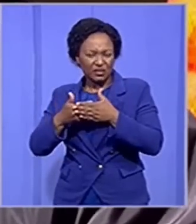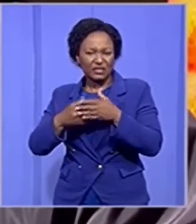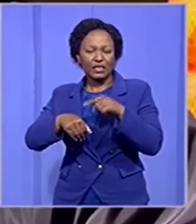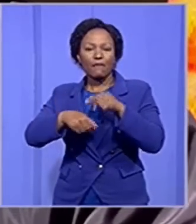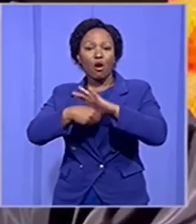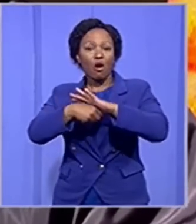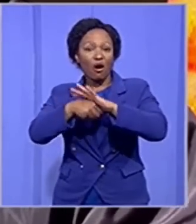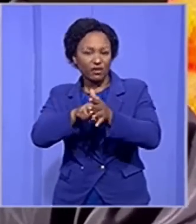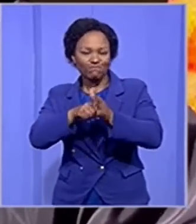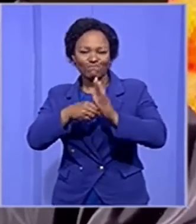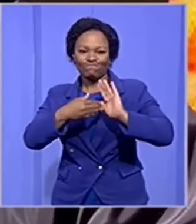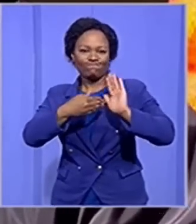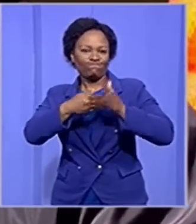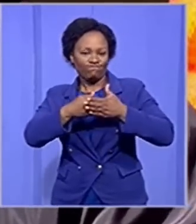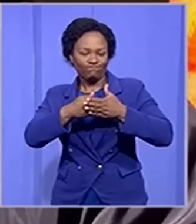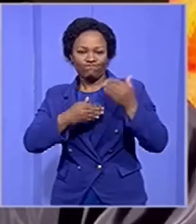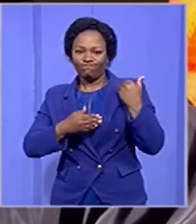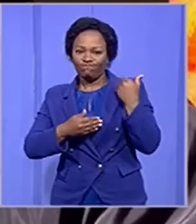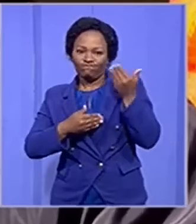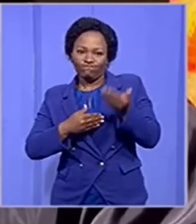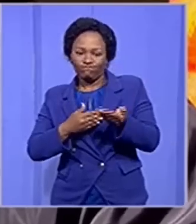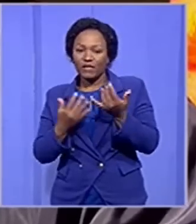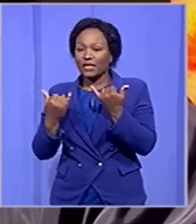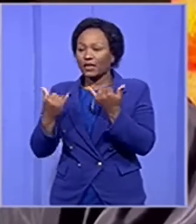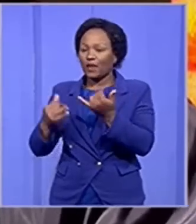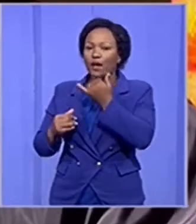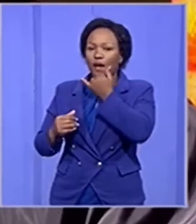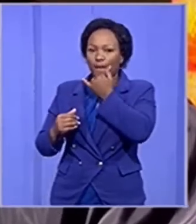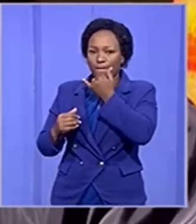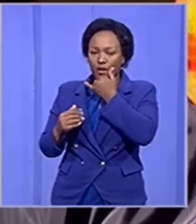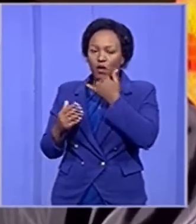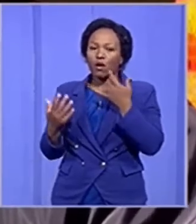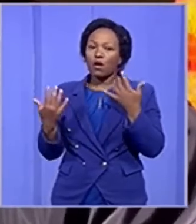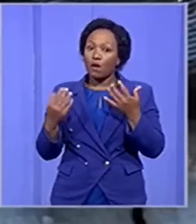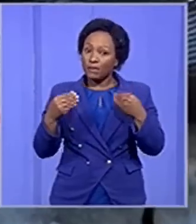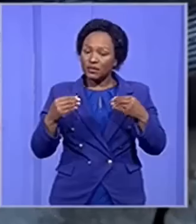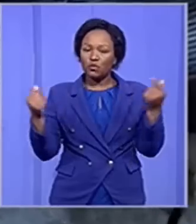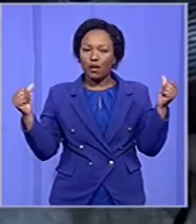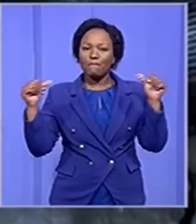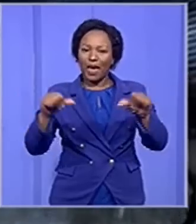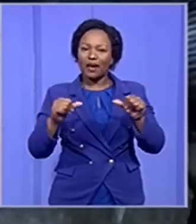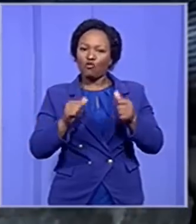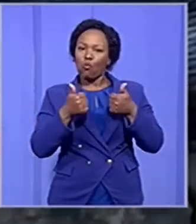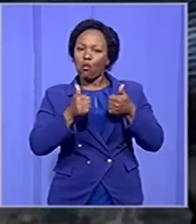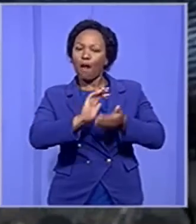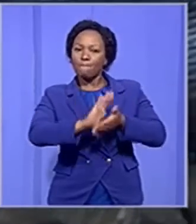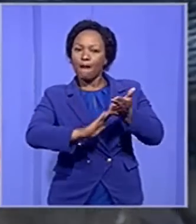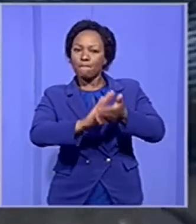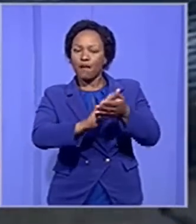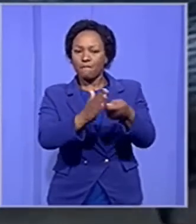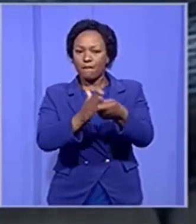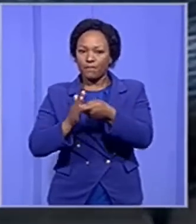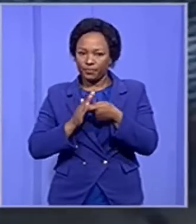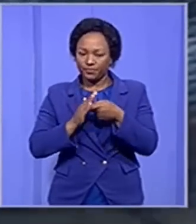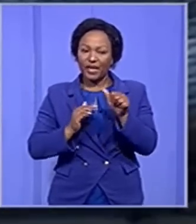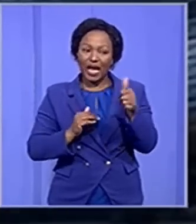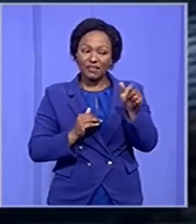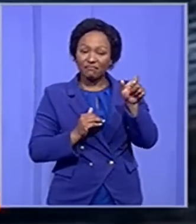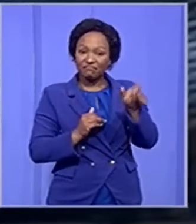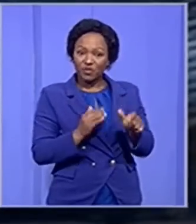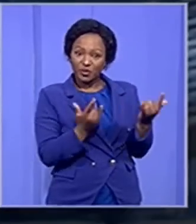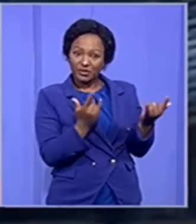COVID. Ani ba rena le tshepo ya rona ani bjalo business ya rena le tsa tsamaya gabotse. Morekisi yo mongwe Emily Mothiba o dumelana